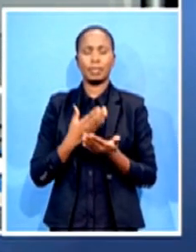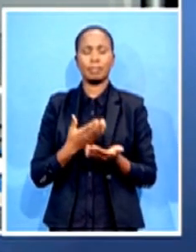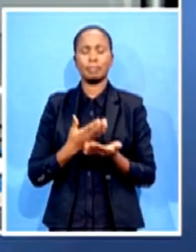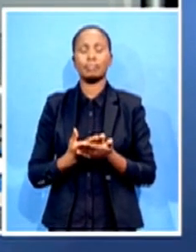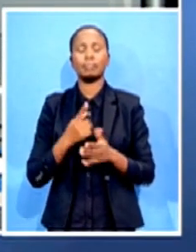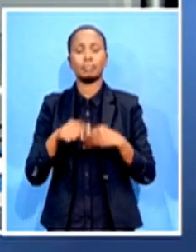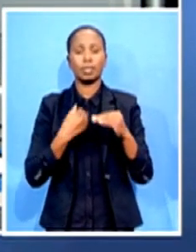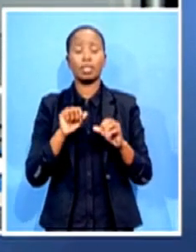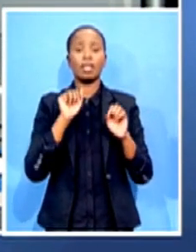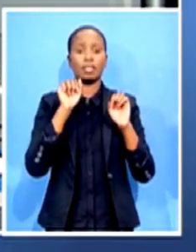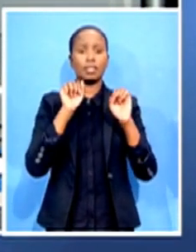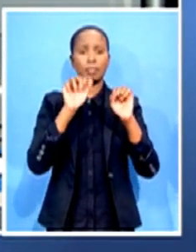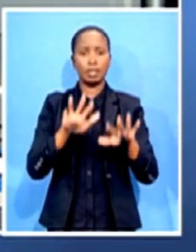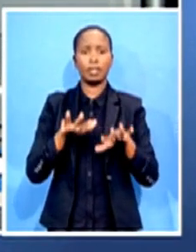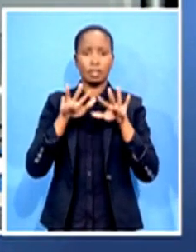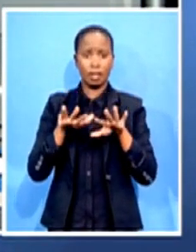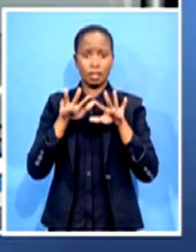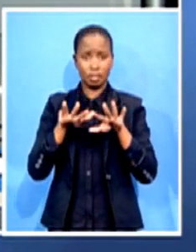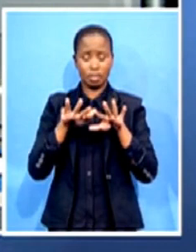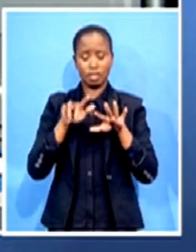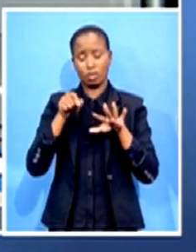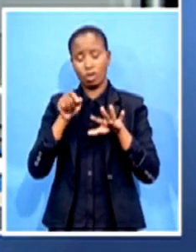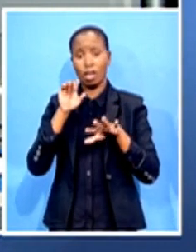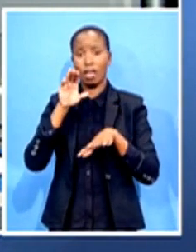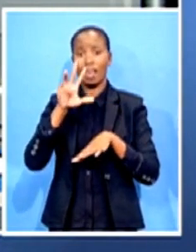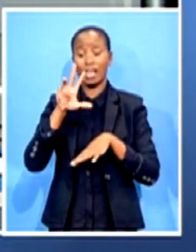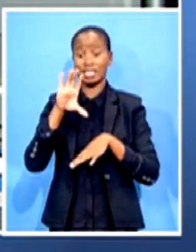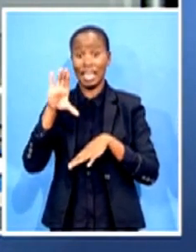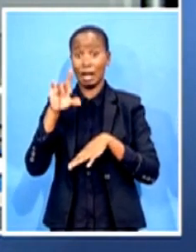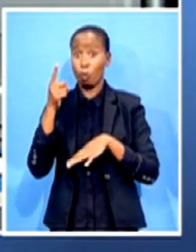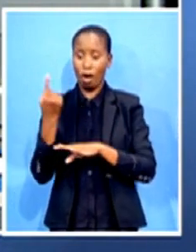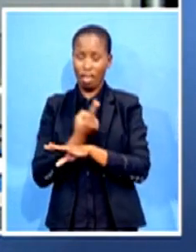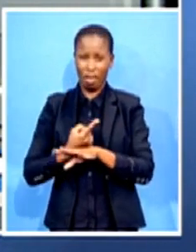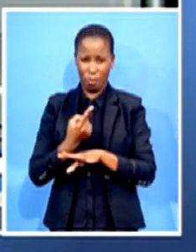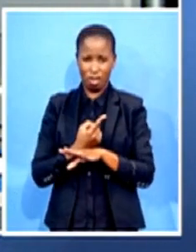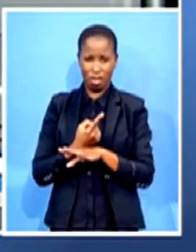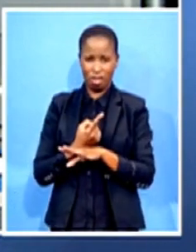19.09 rand per hour. Nice. Help us understand that. How does that fit into the equation?